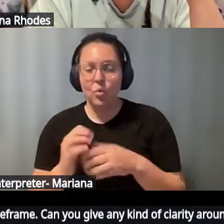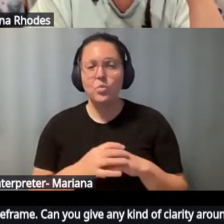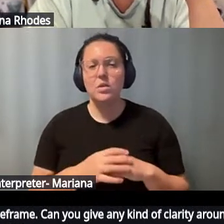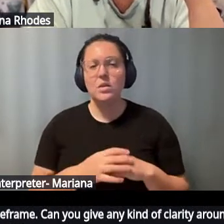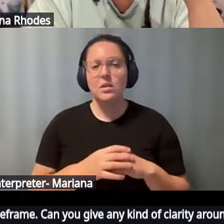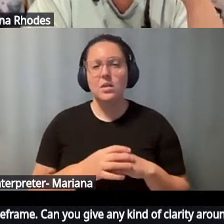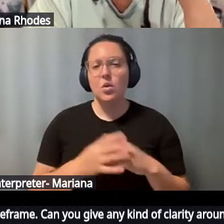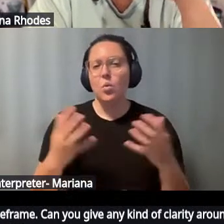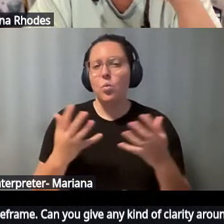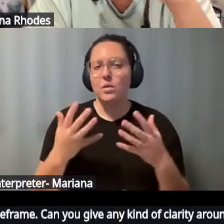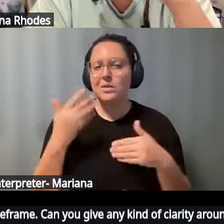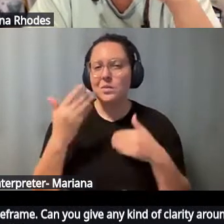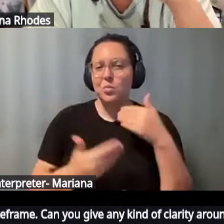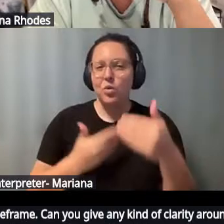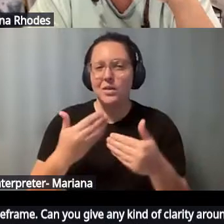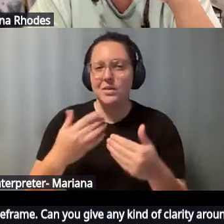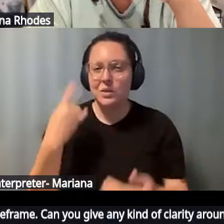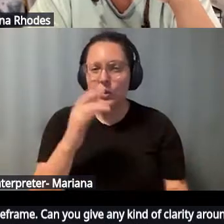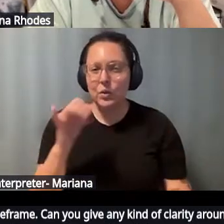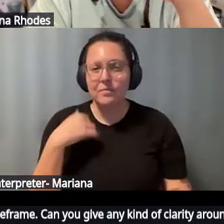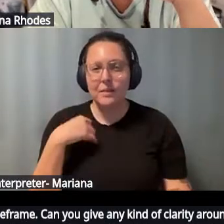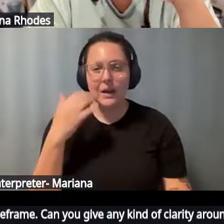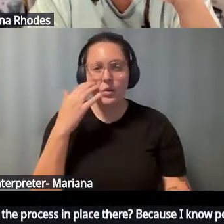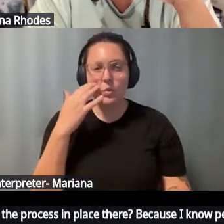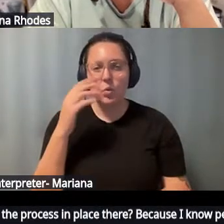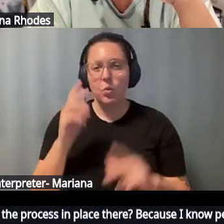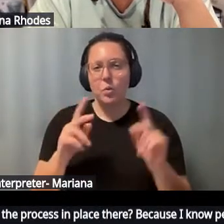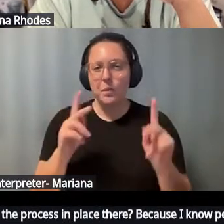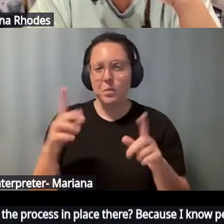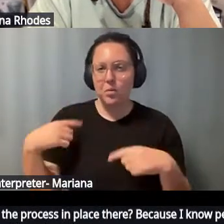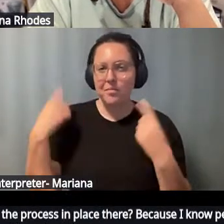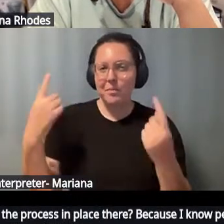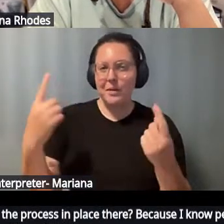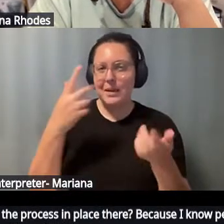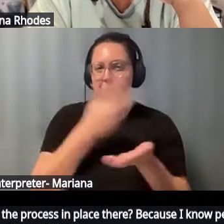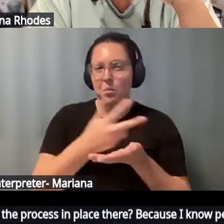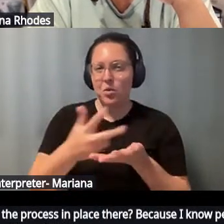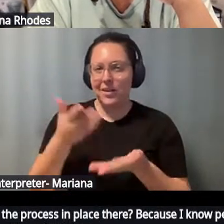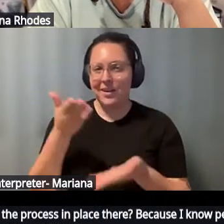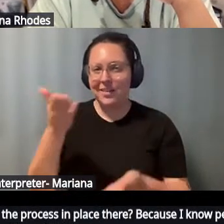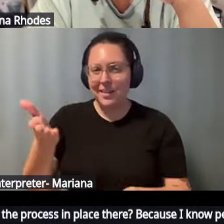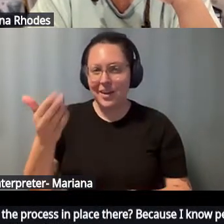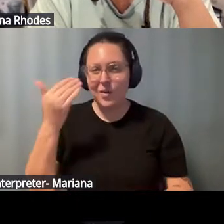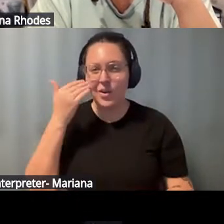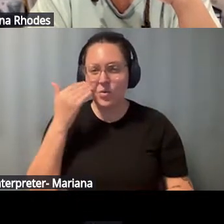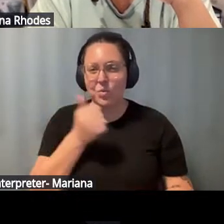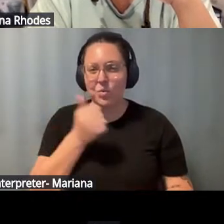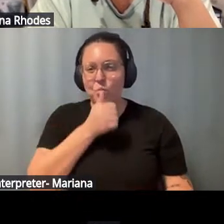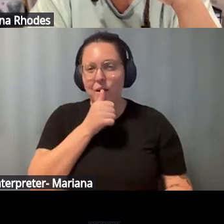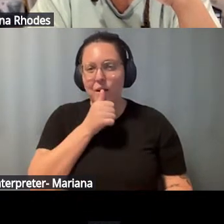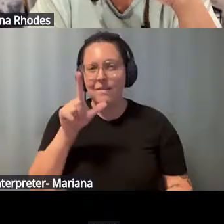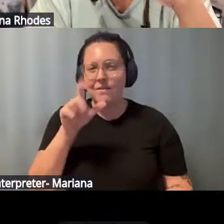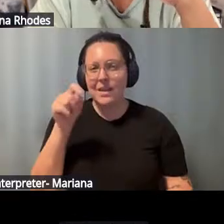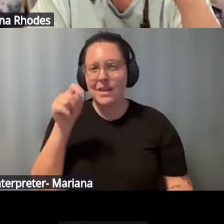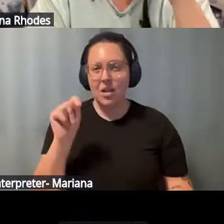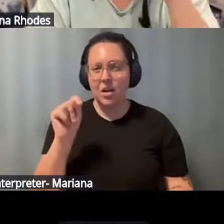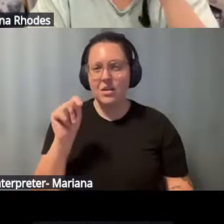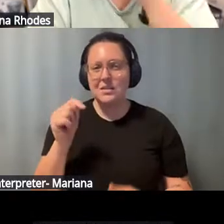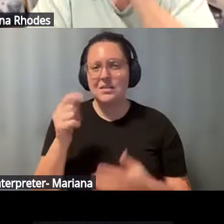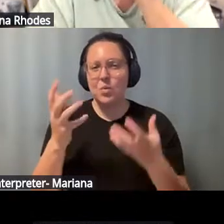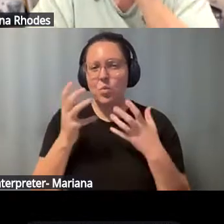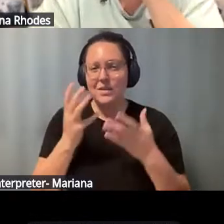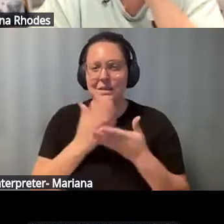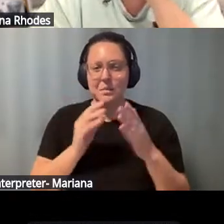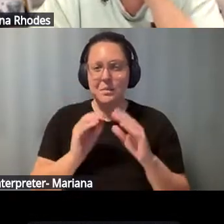there? Because I know people have been parking there. I know it's a private lot. want to get some clarity